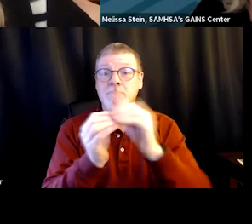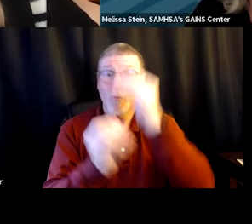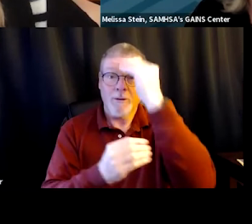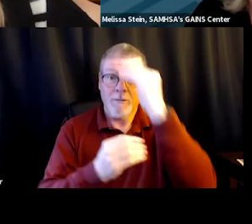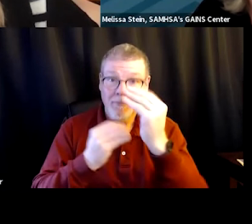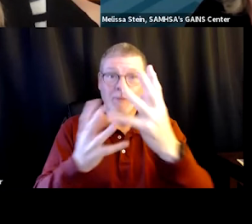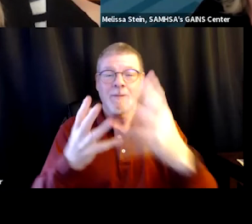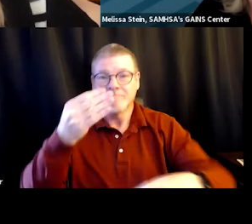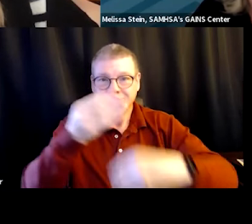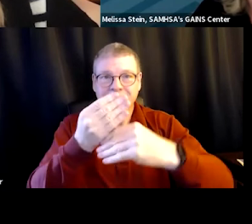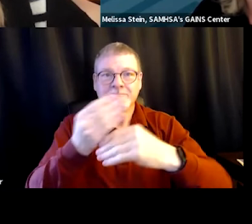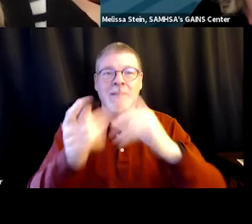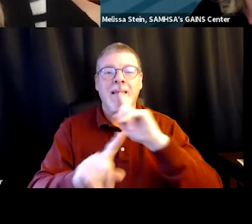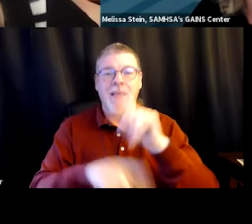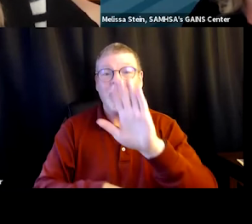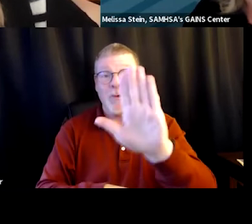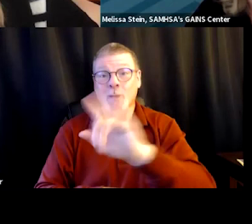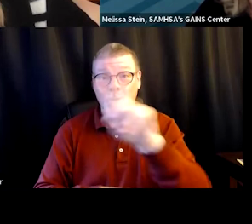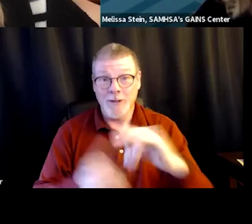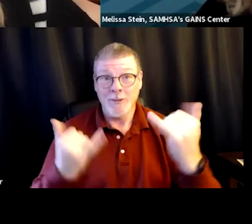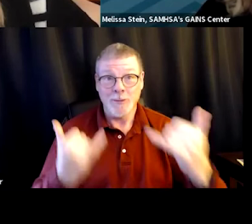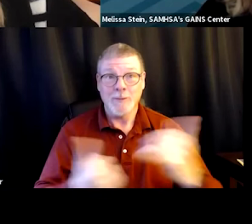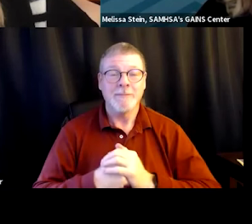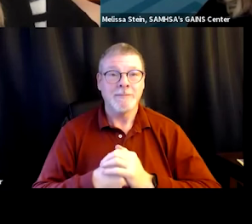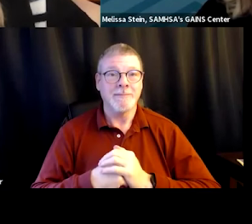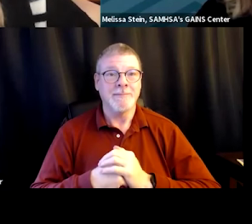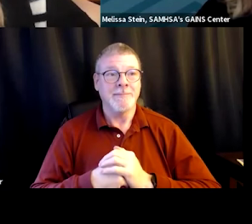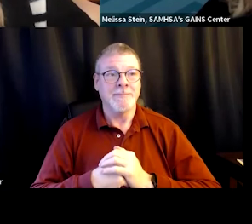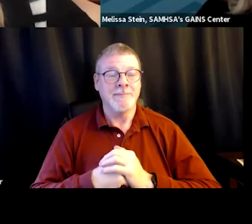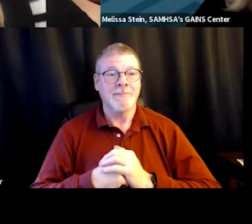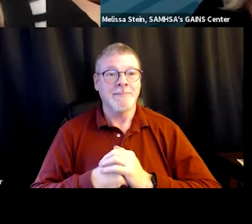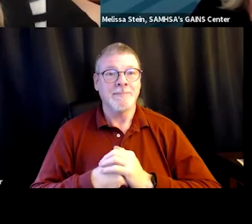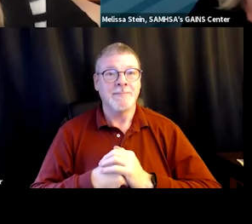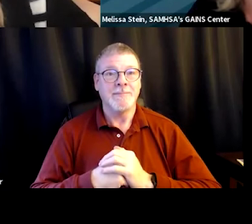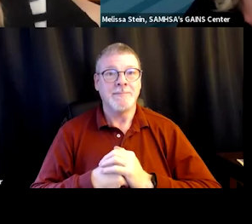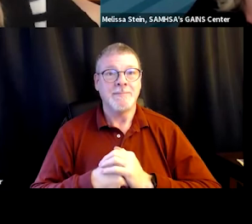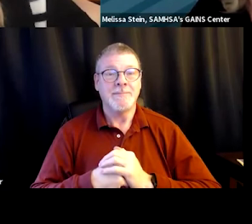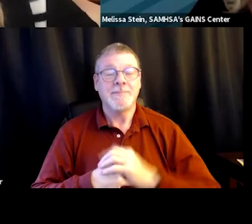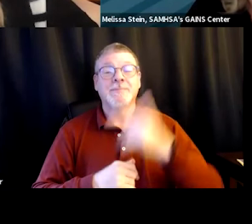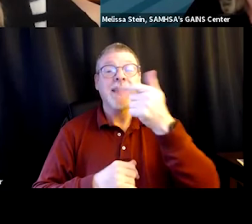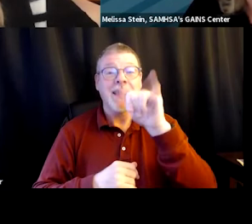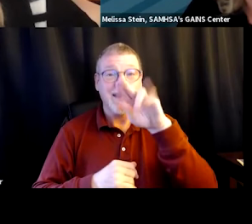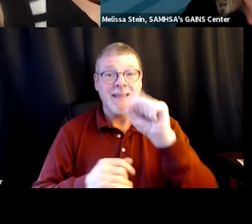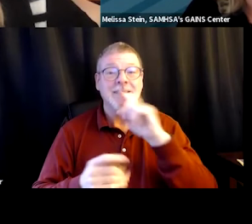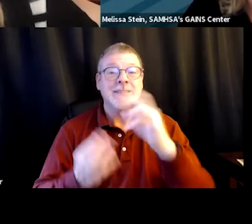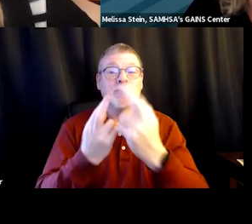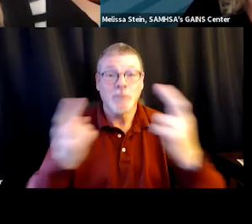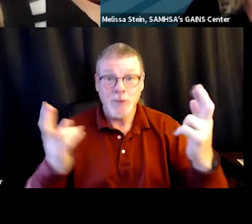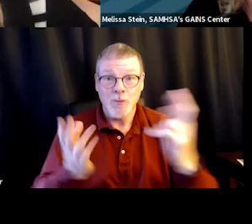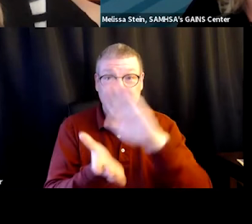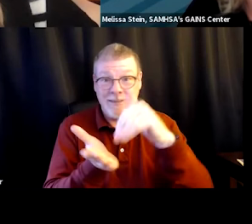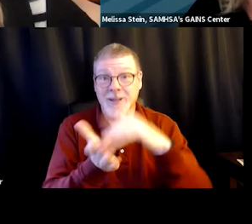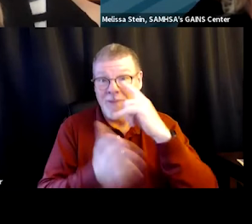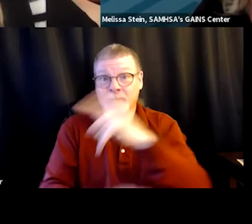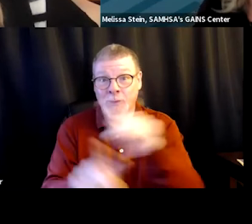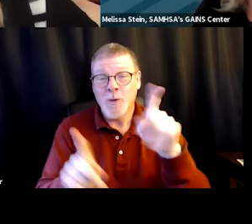information to answer any questions you may have had today that were not addressed. So the Game Center is a resource for you. And so we